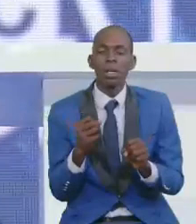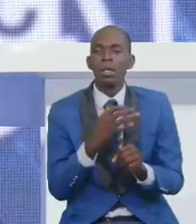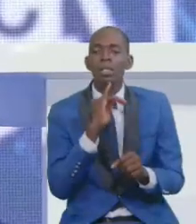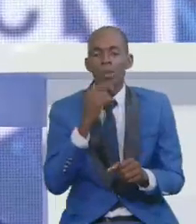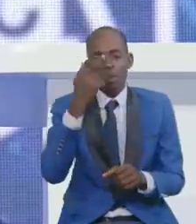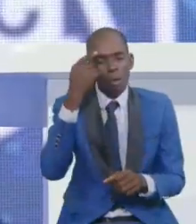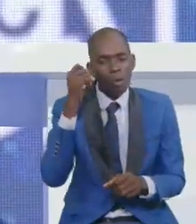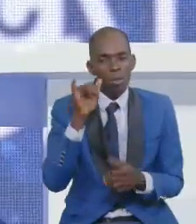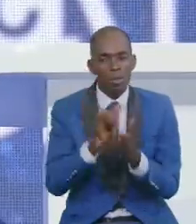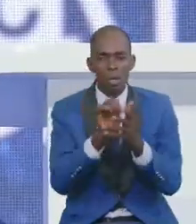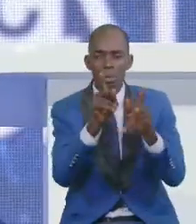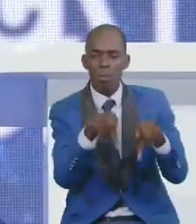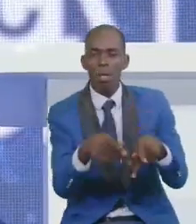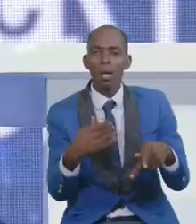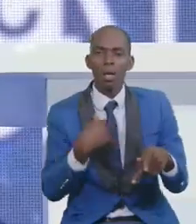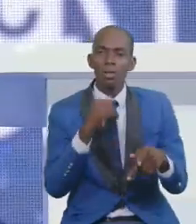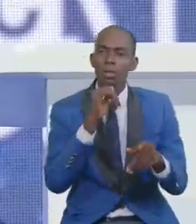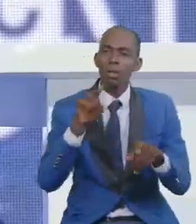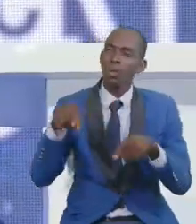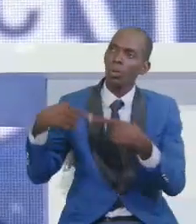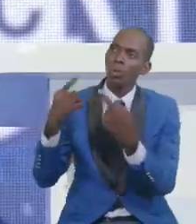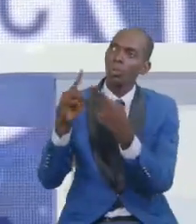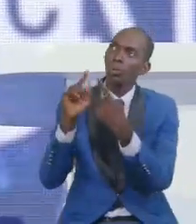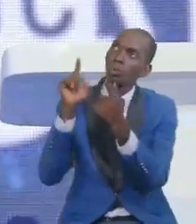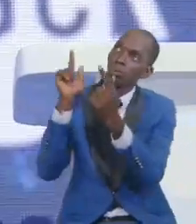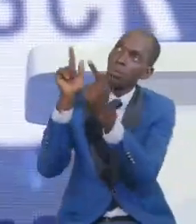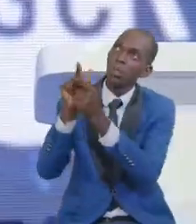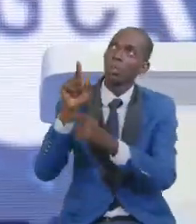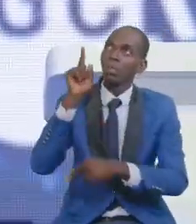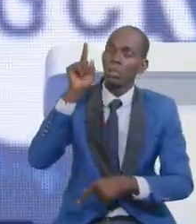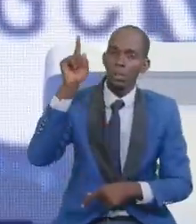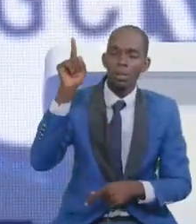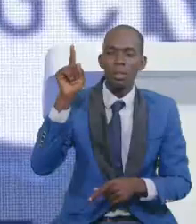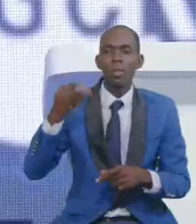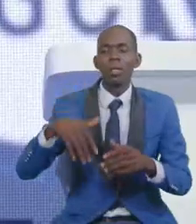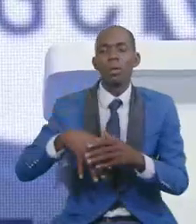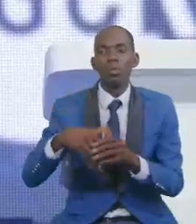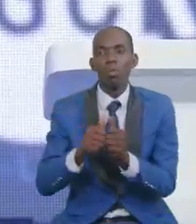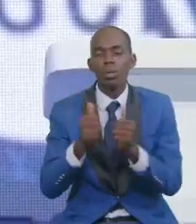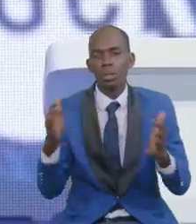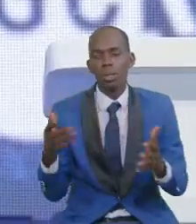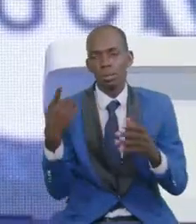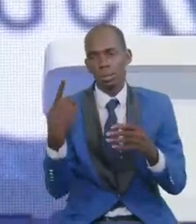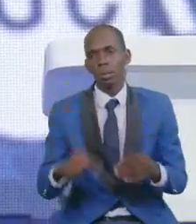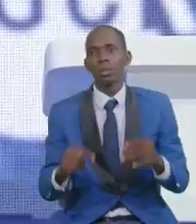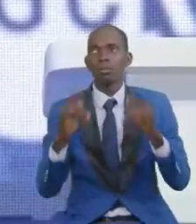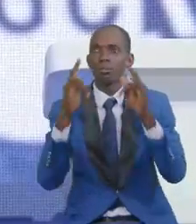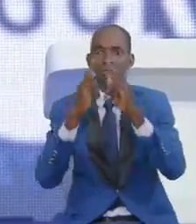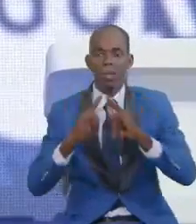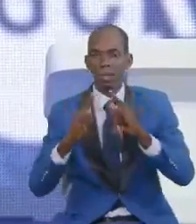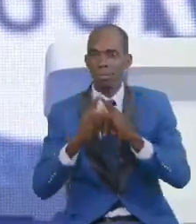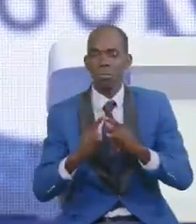has not gone forth unto him outside the camp.